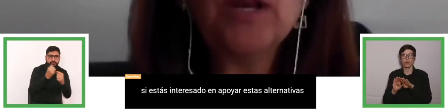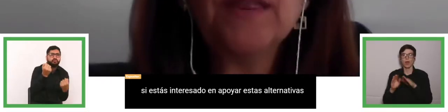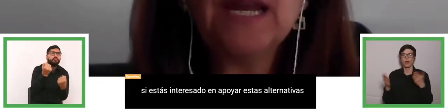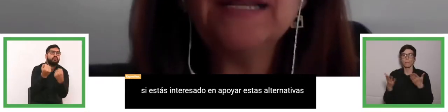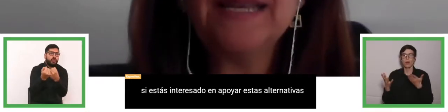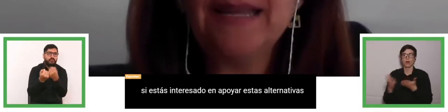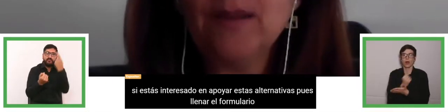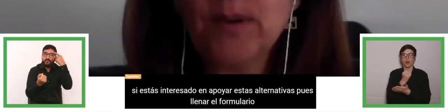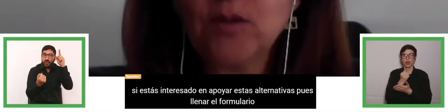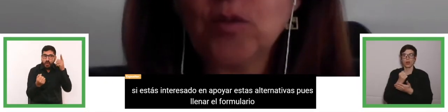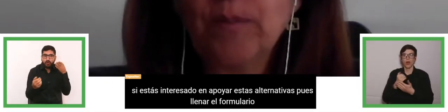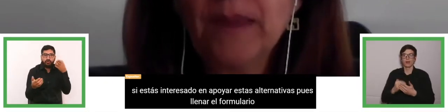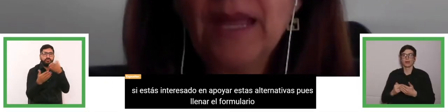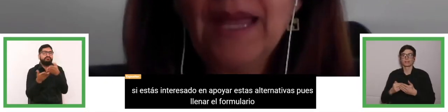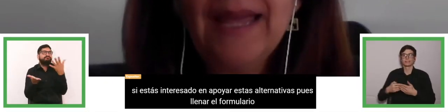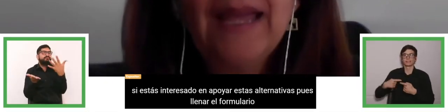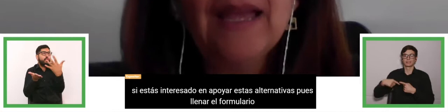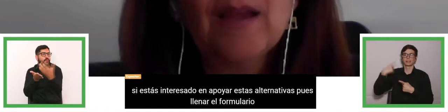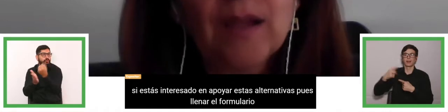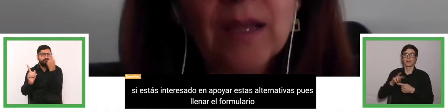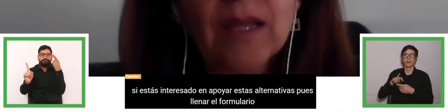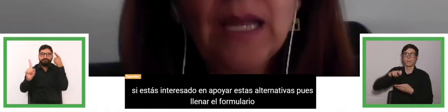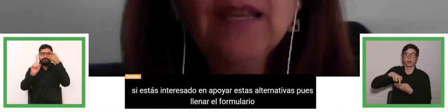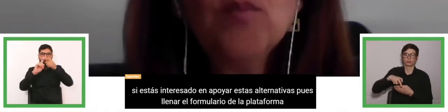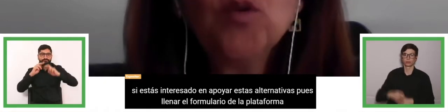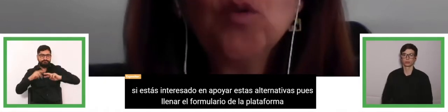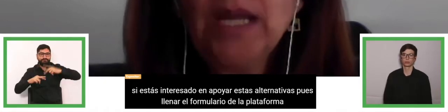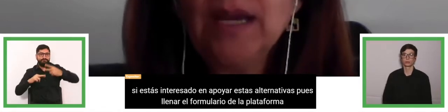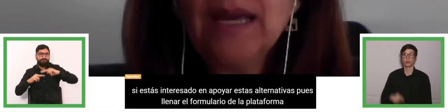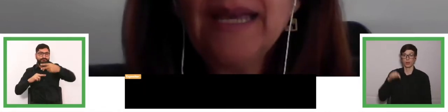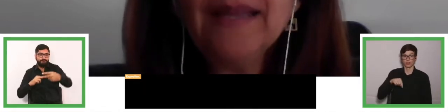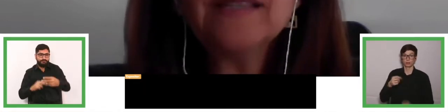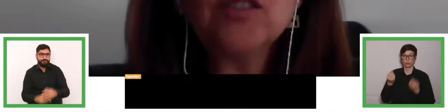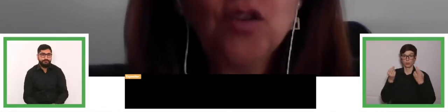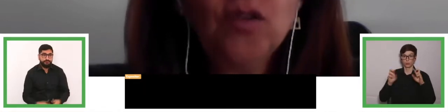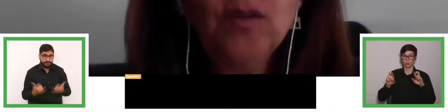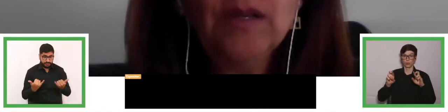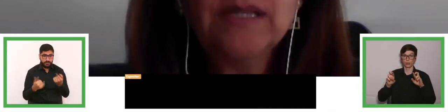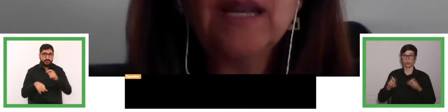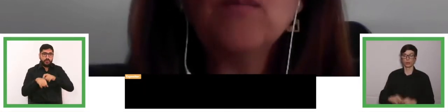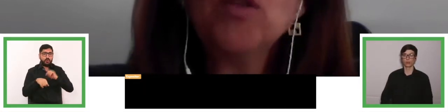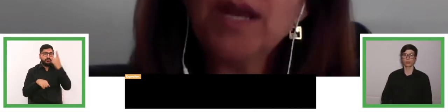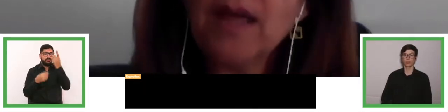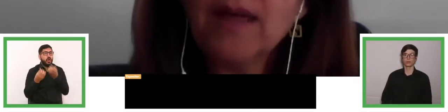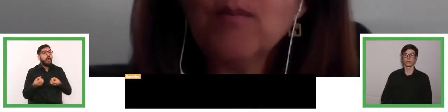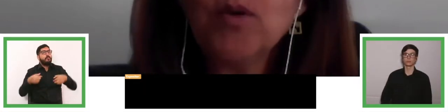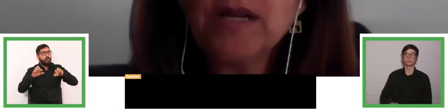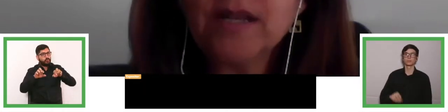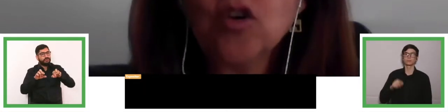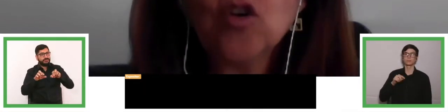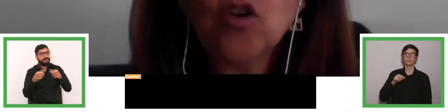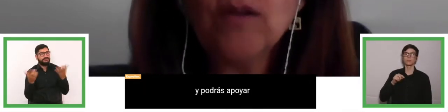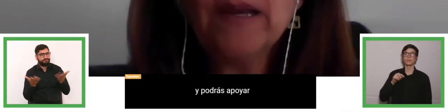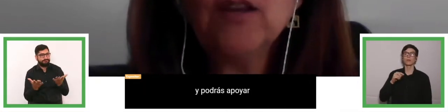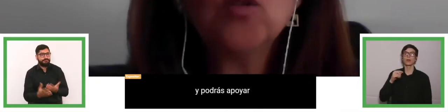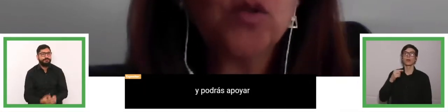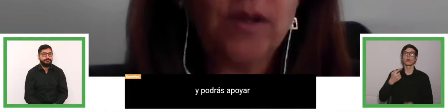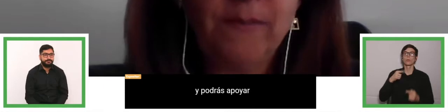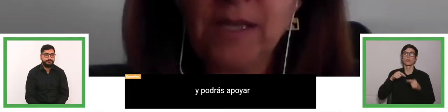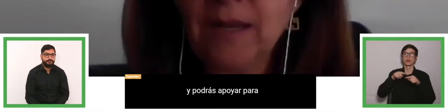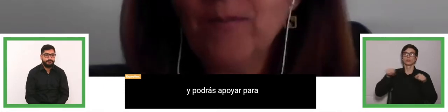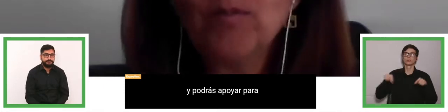able to support in order to go and move ahead. And this opportunity, this session will